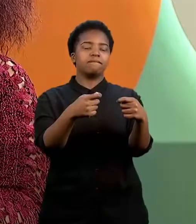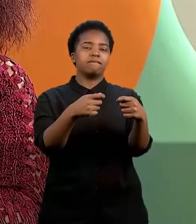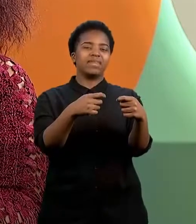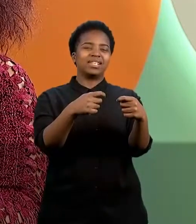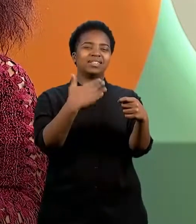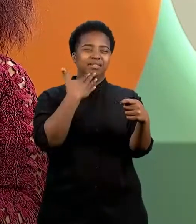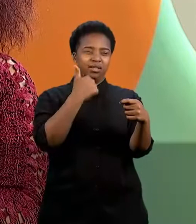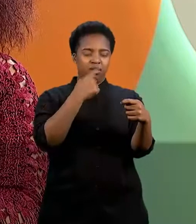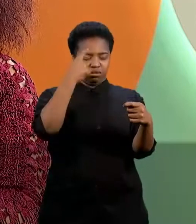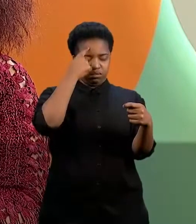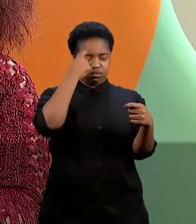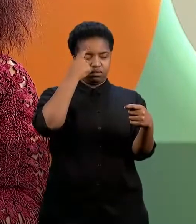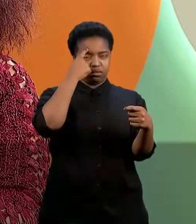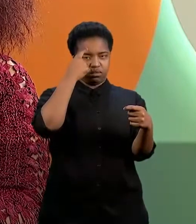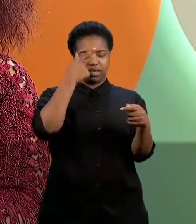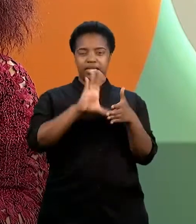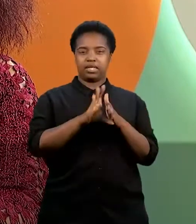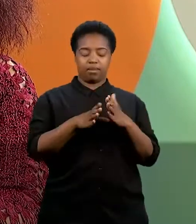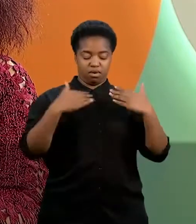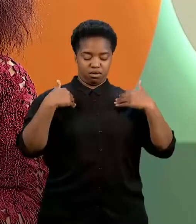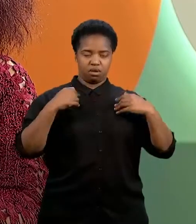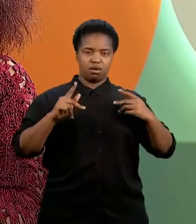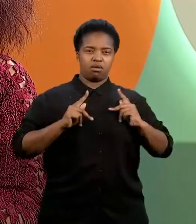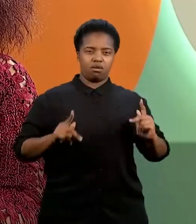the society, they just need to